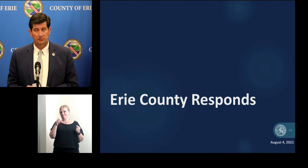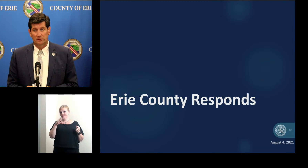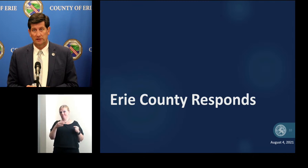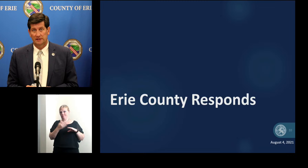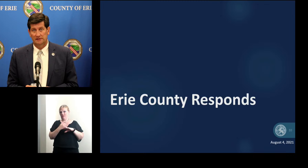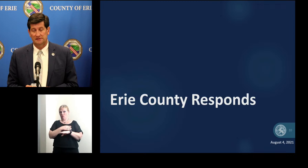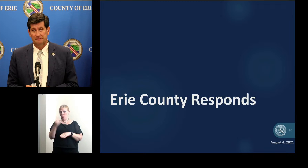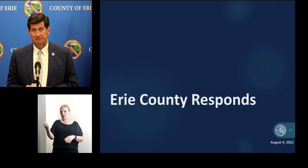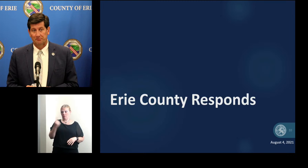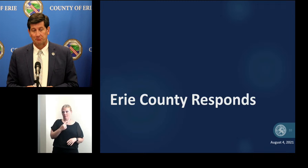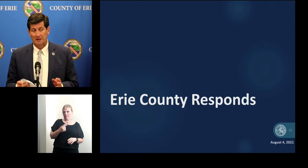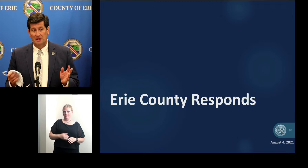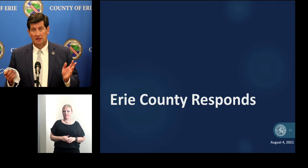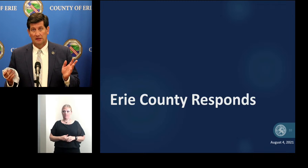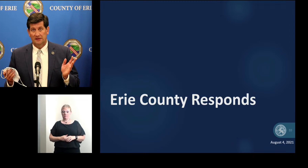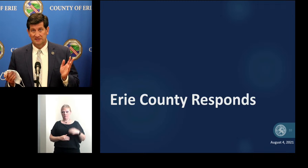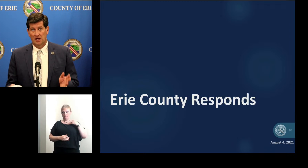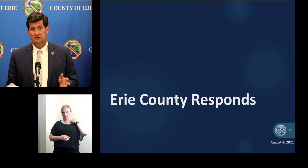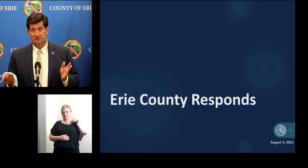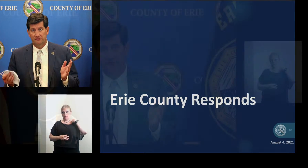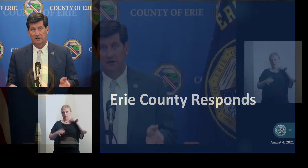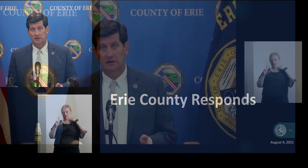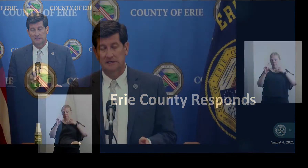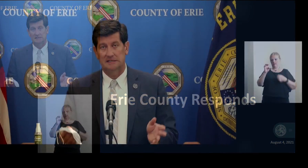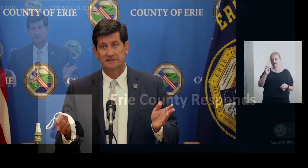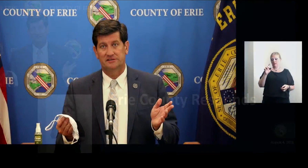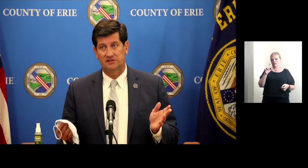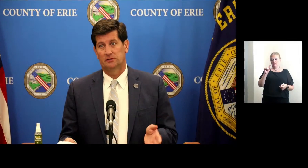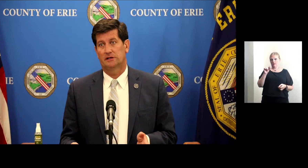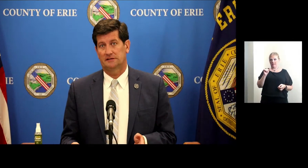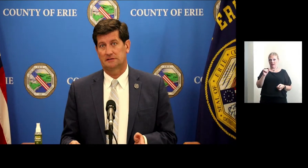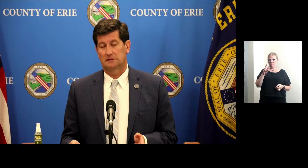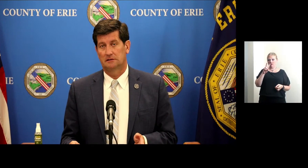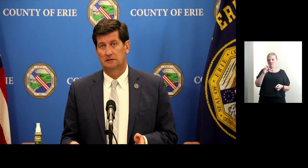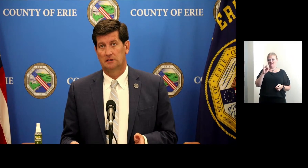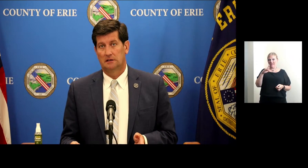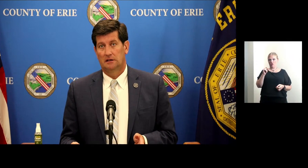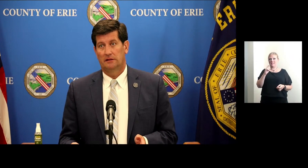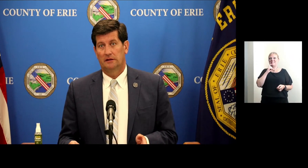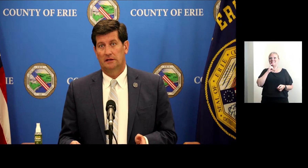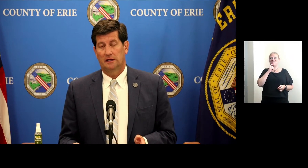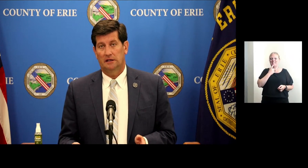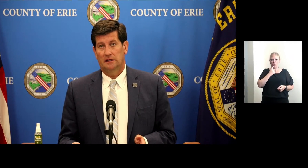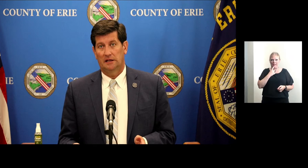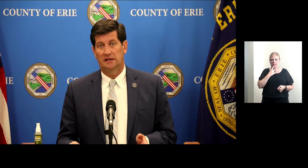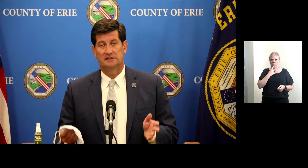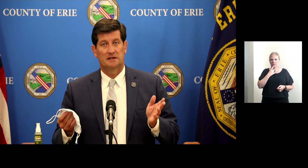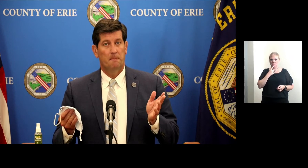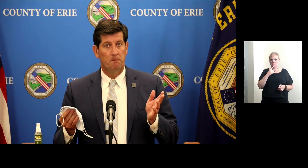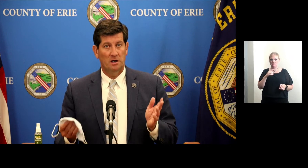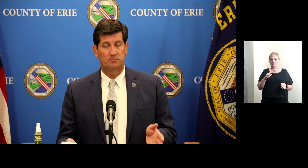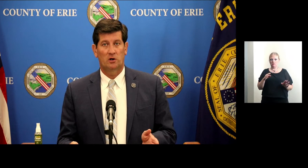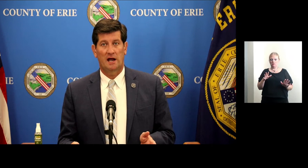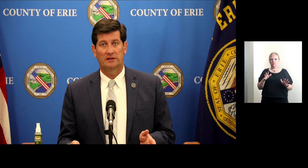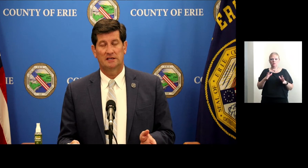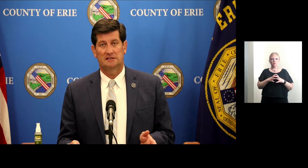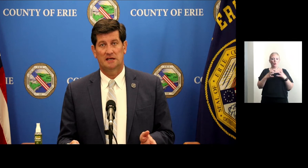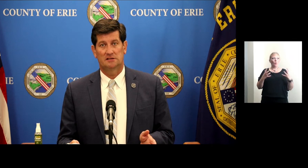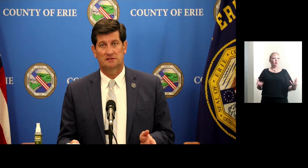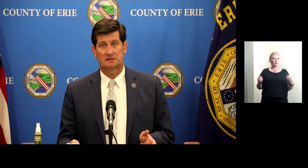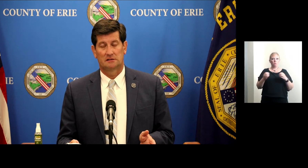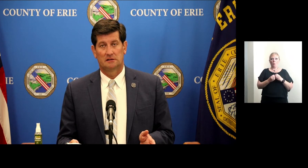and answer period is the Delta variant is serious. It is much more